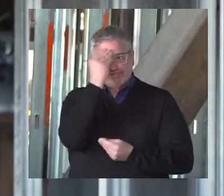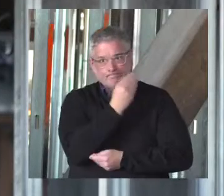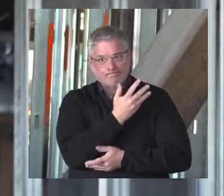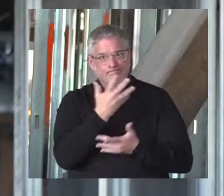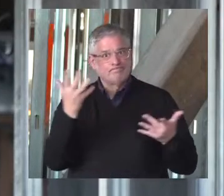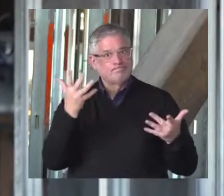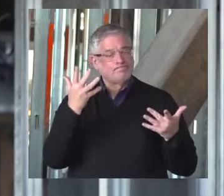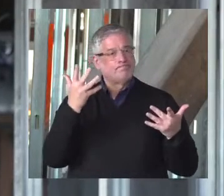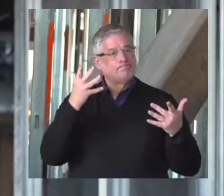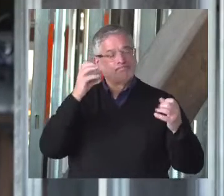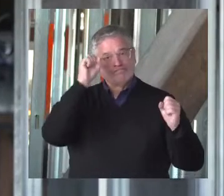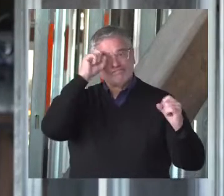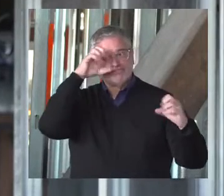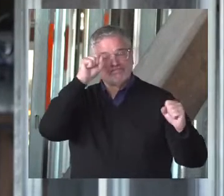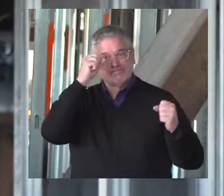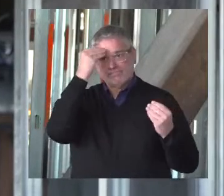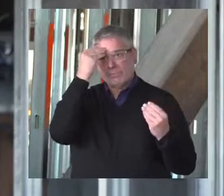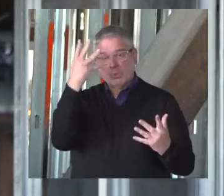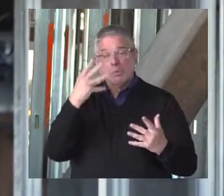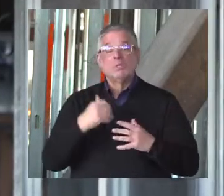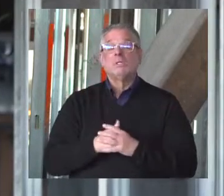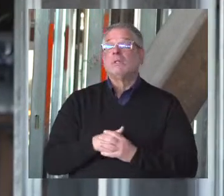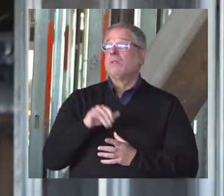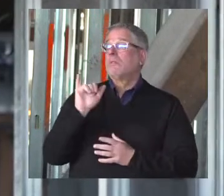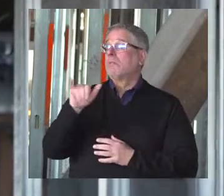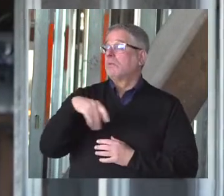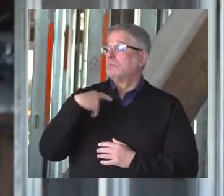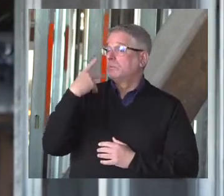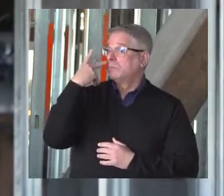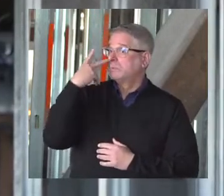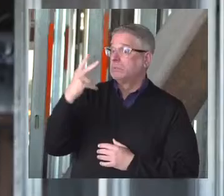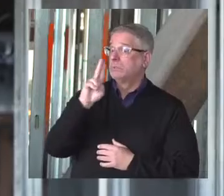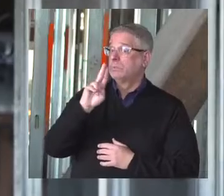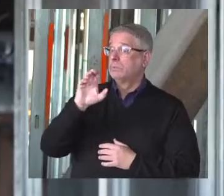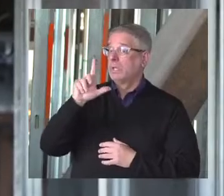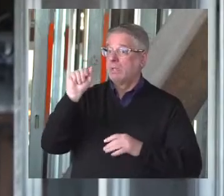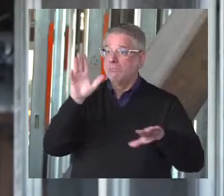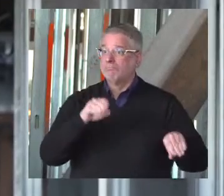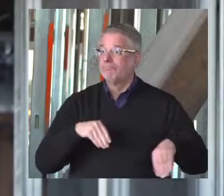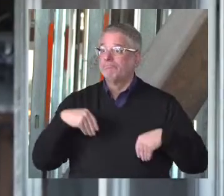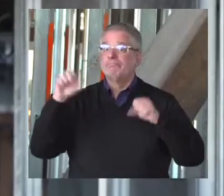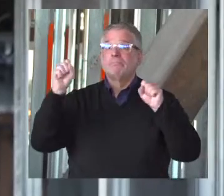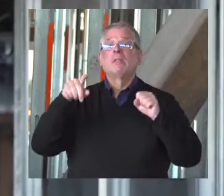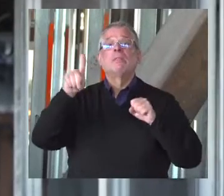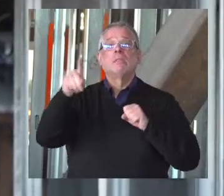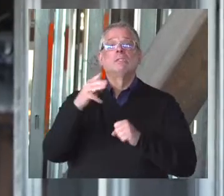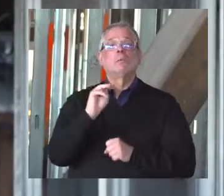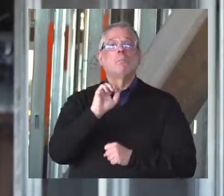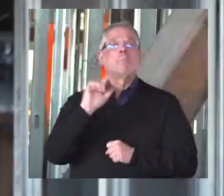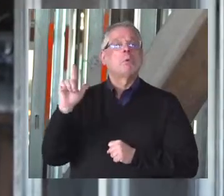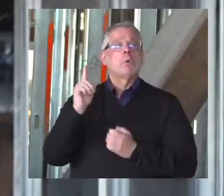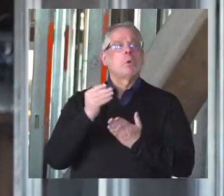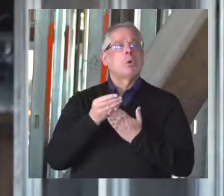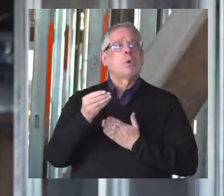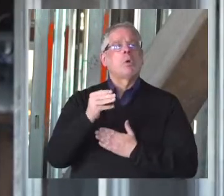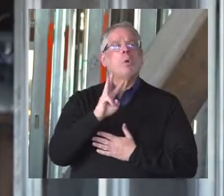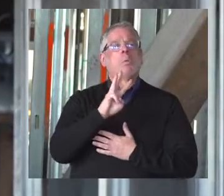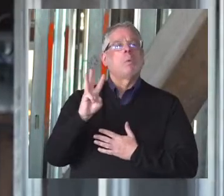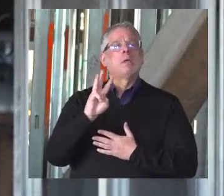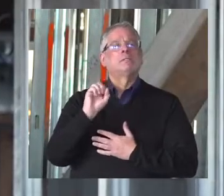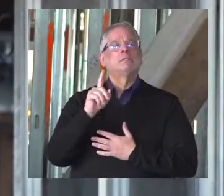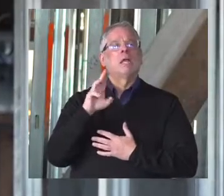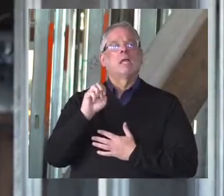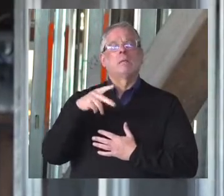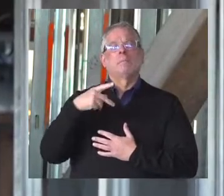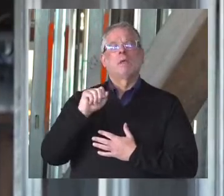and momentous news. And that's, as you can see, UCLA has acquired the Westside Pavilion Mall, this mall that we all